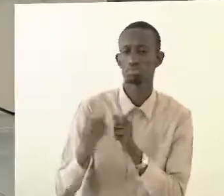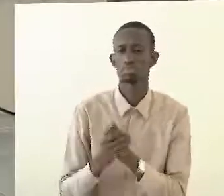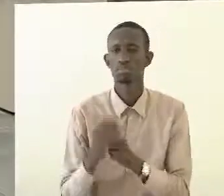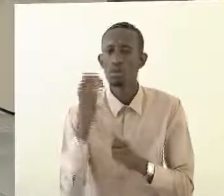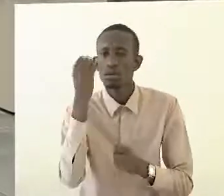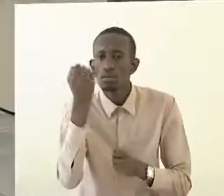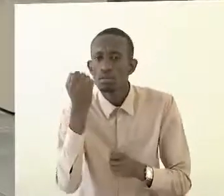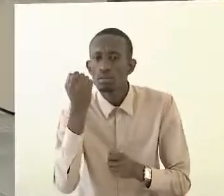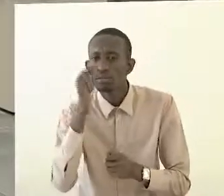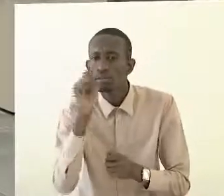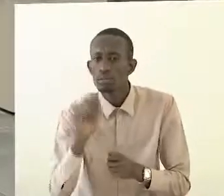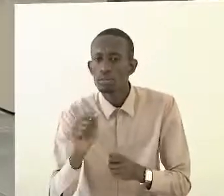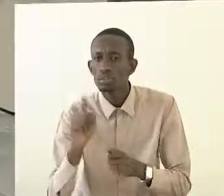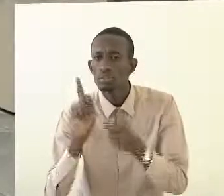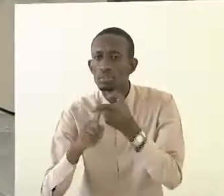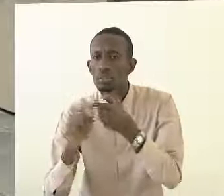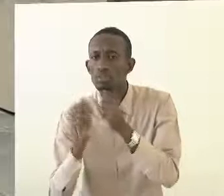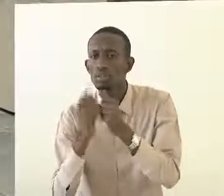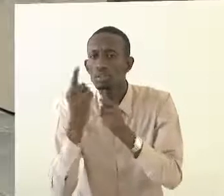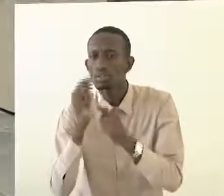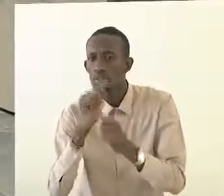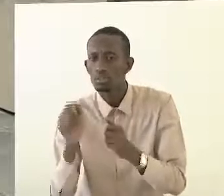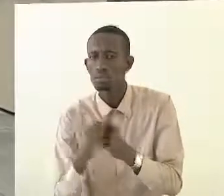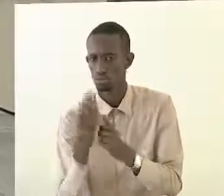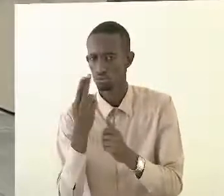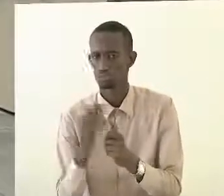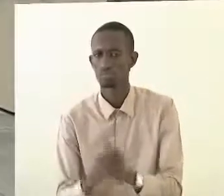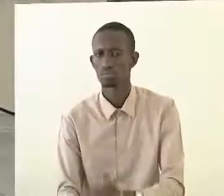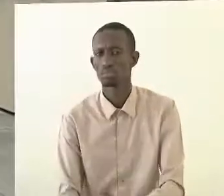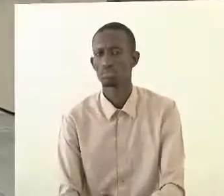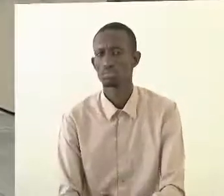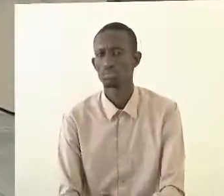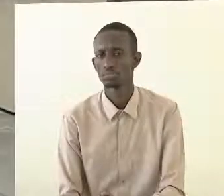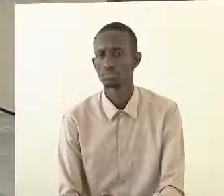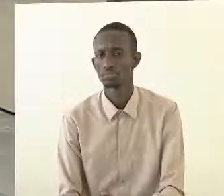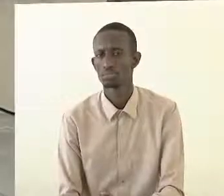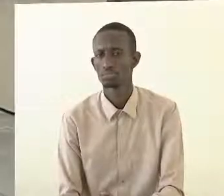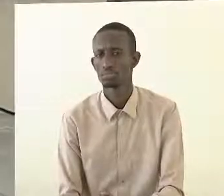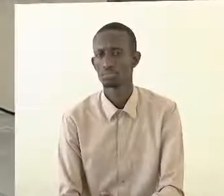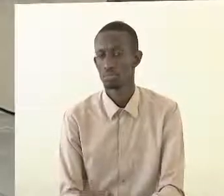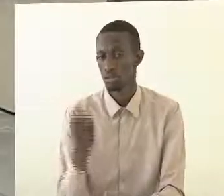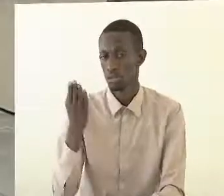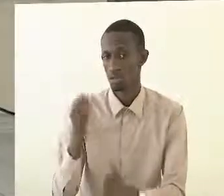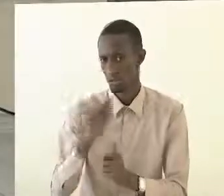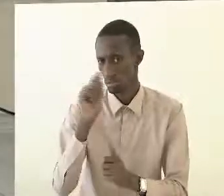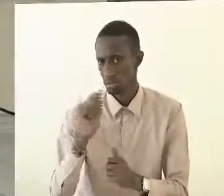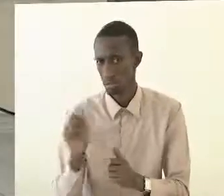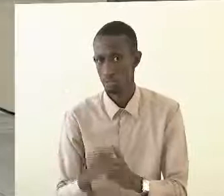5z plus 11 divided by 2. Then, this is